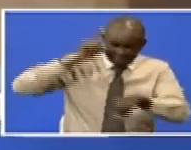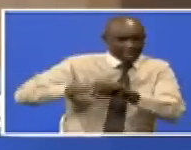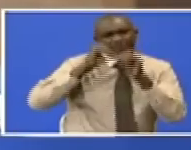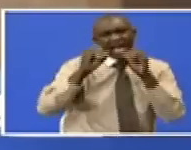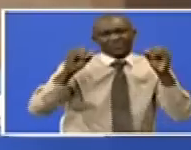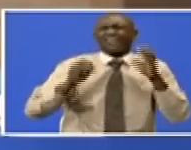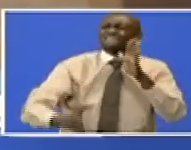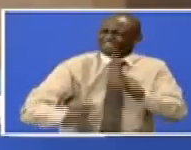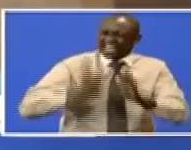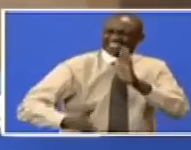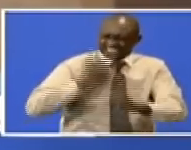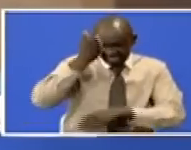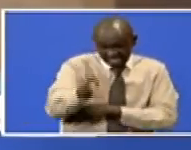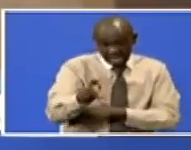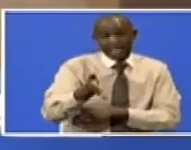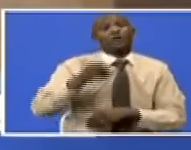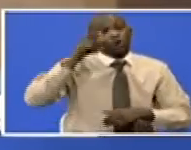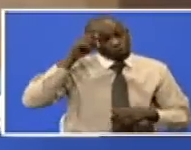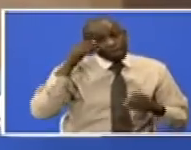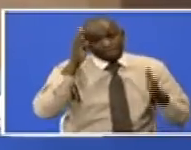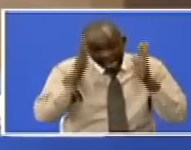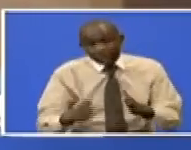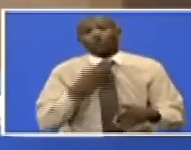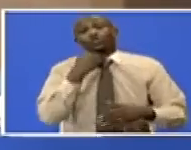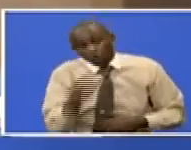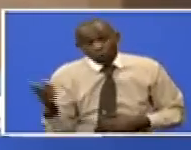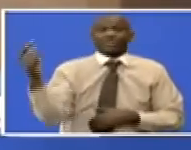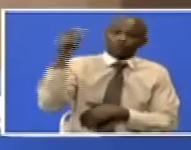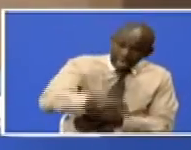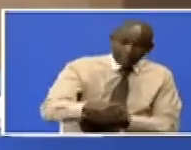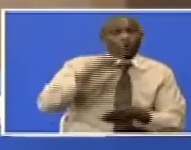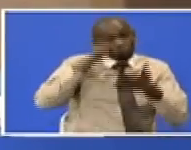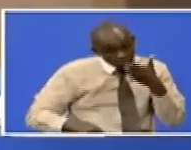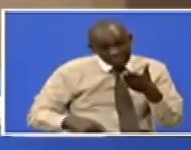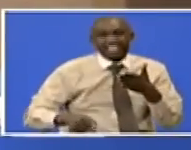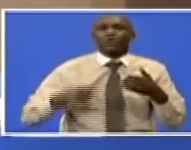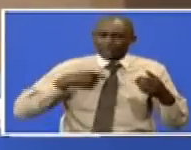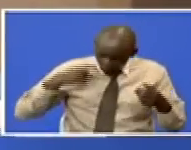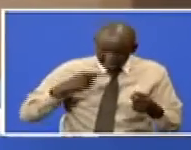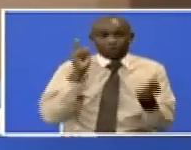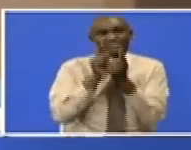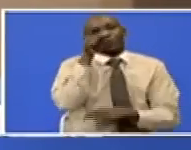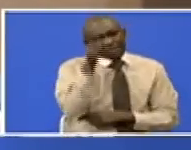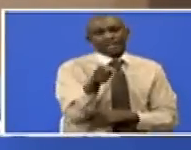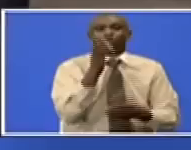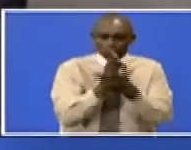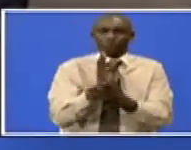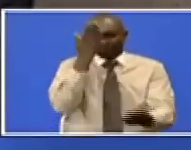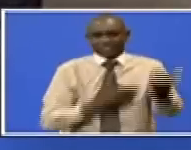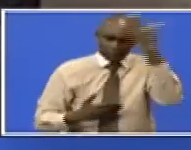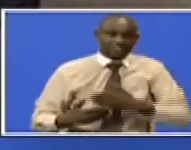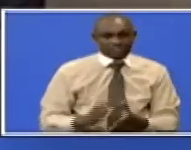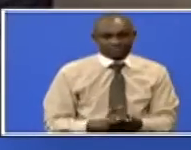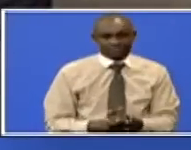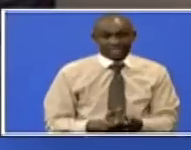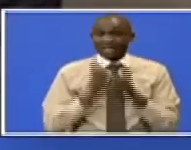soon as possible. Atujue nani ambaye ataki haki Kenya hii ili tumenyane na yeye umundu kumundu. The